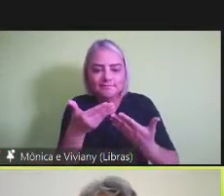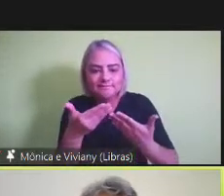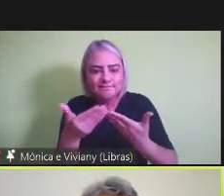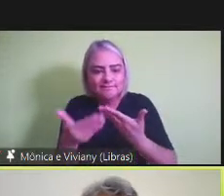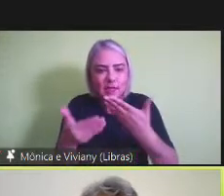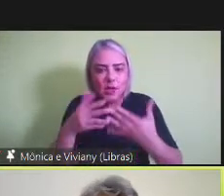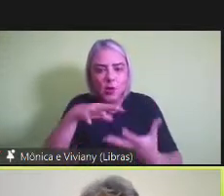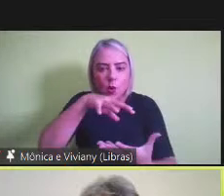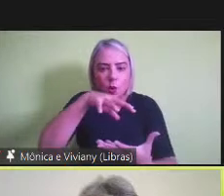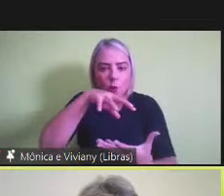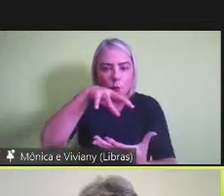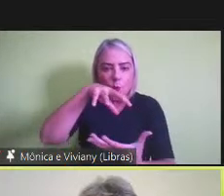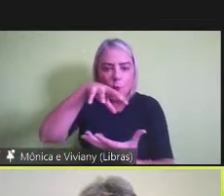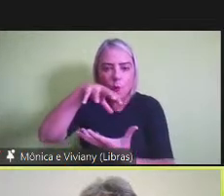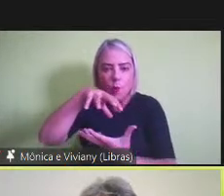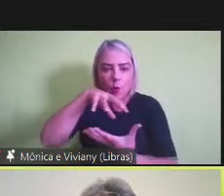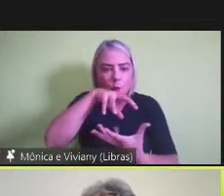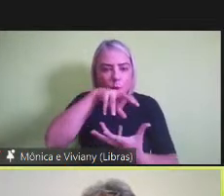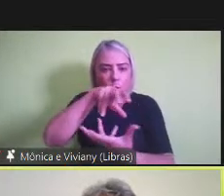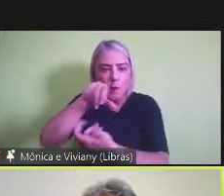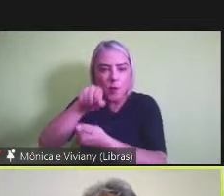going to